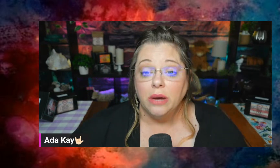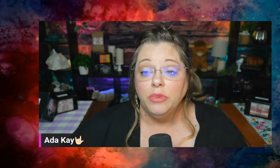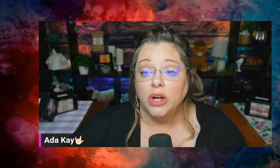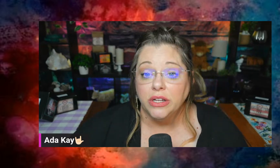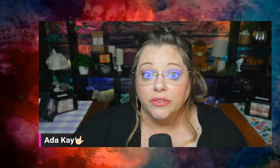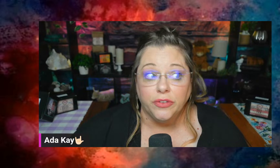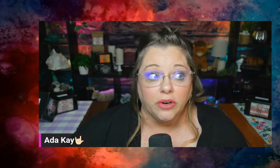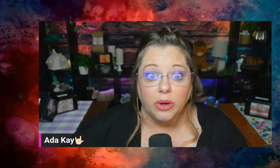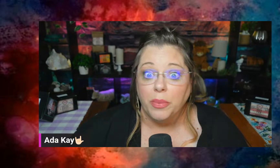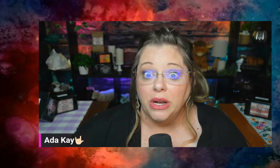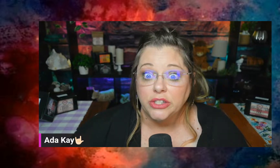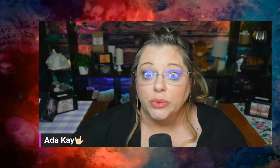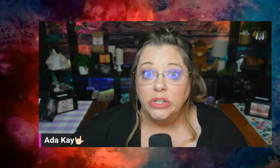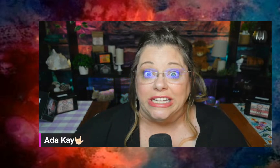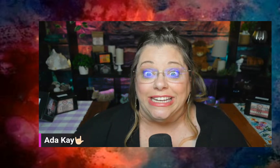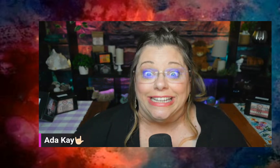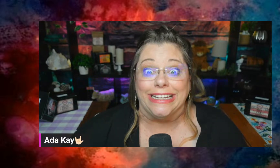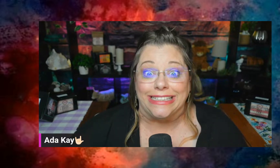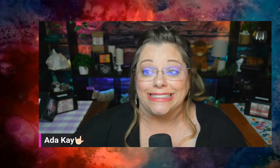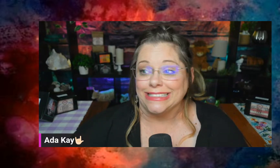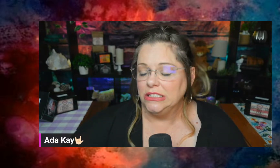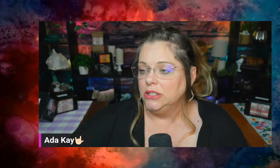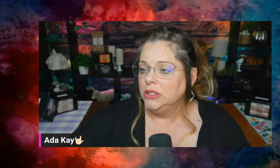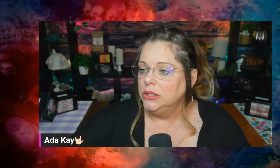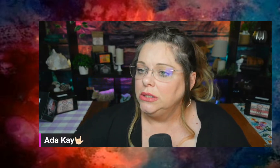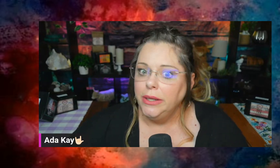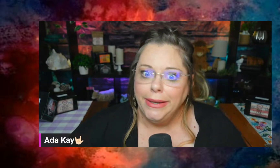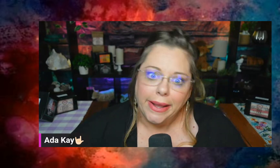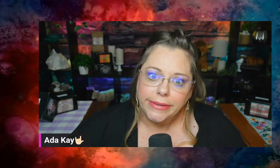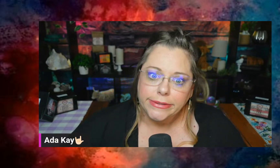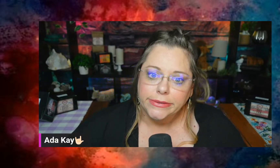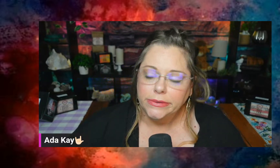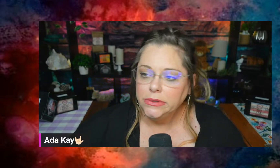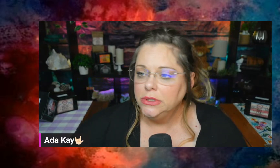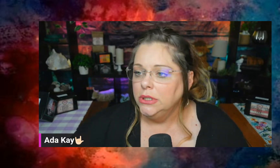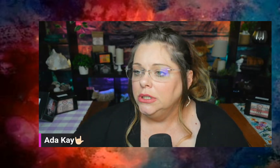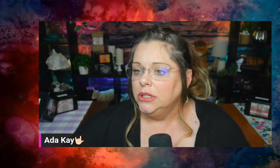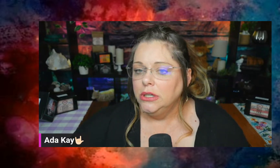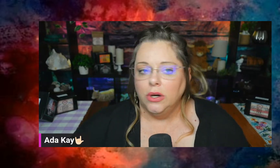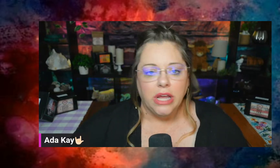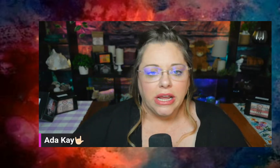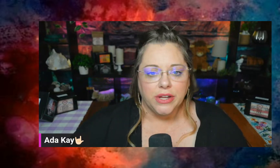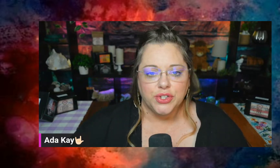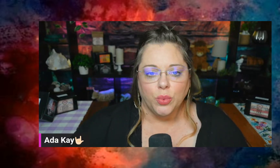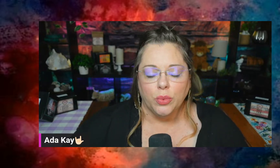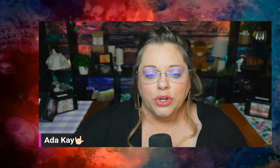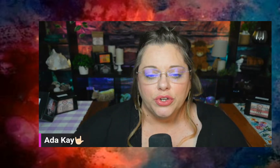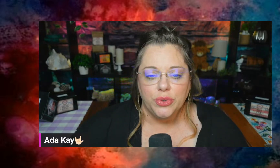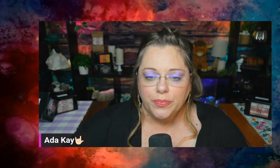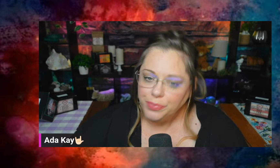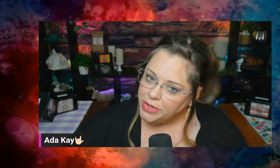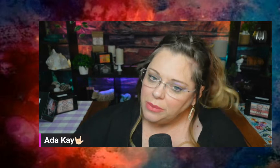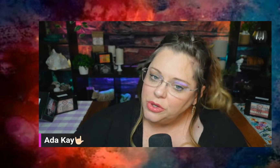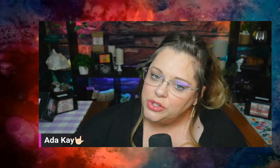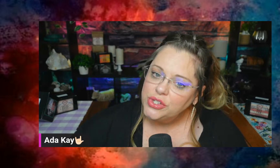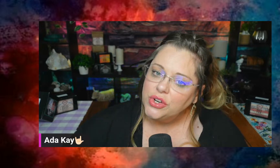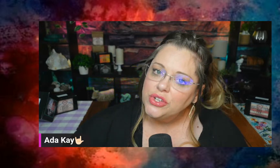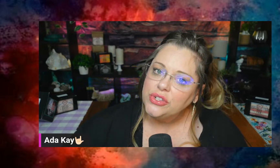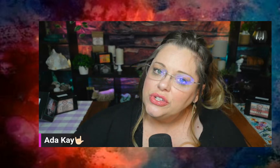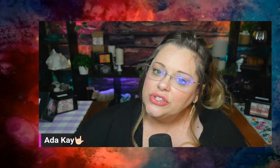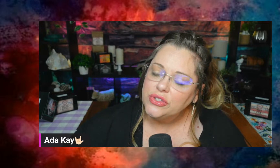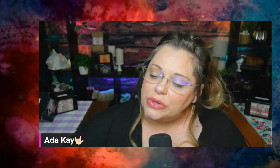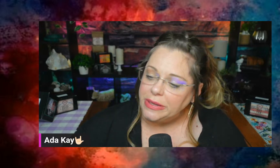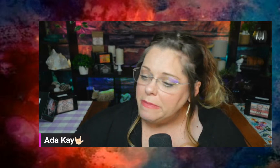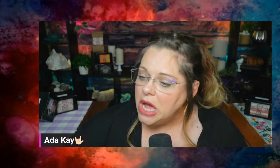Luckily, I'm not in a flare-up and I don't need it yet. Okay, guys, so what we're going to do, I'm going to start